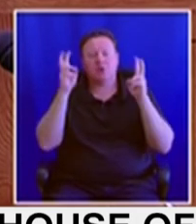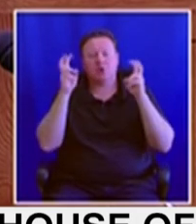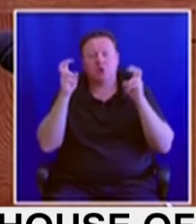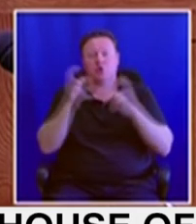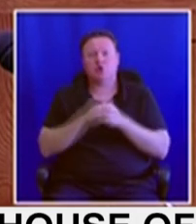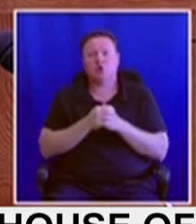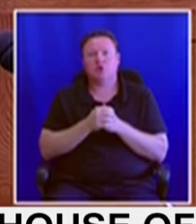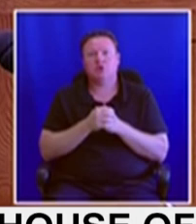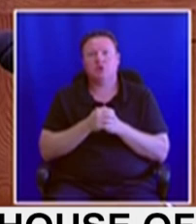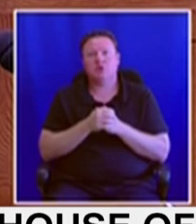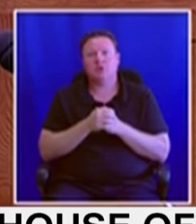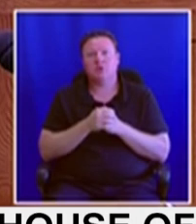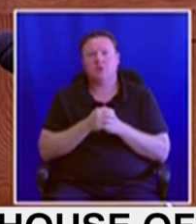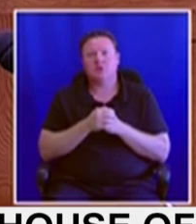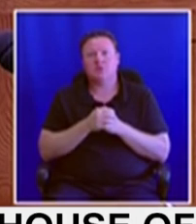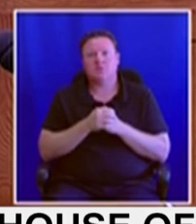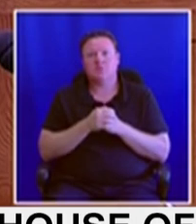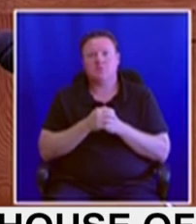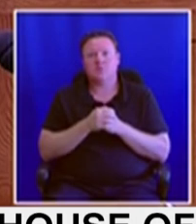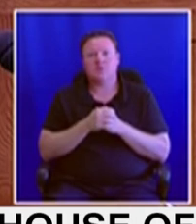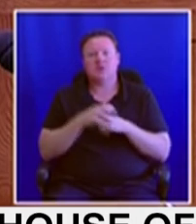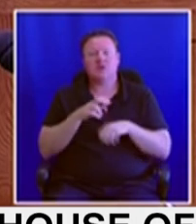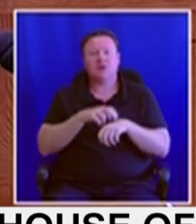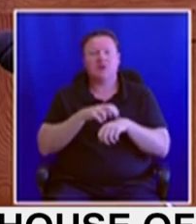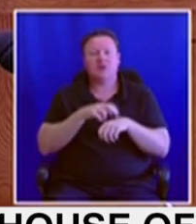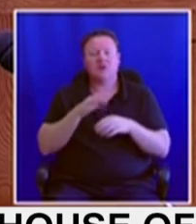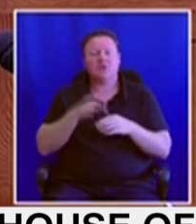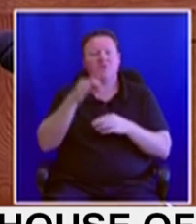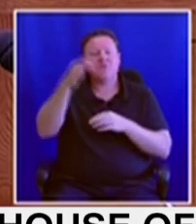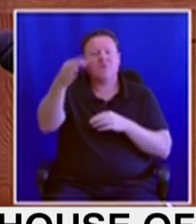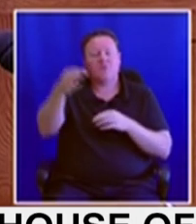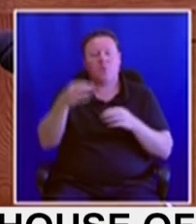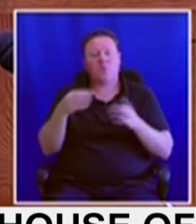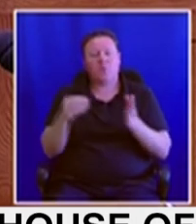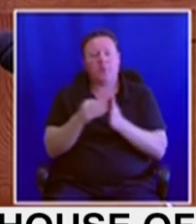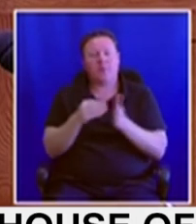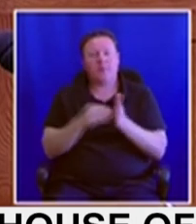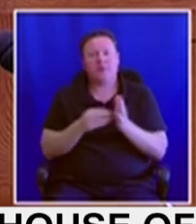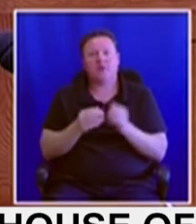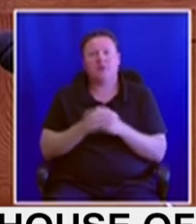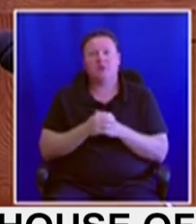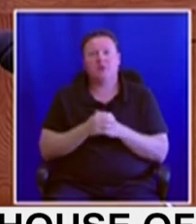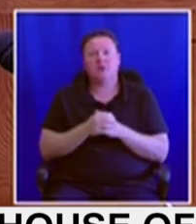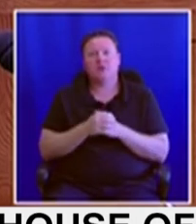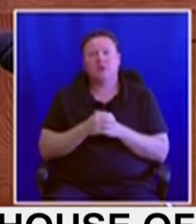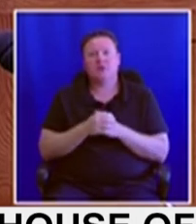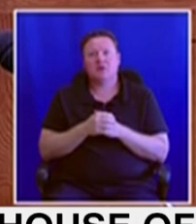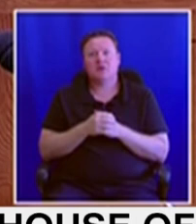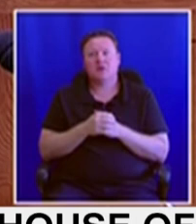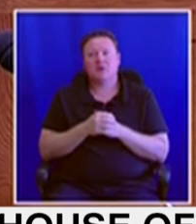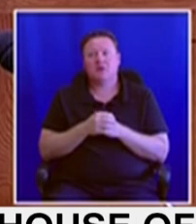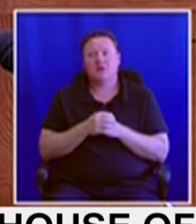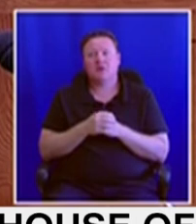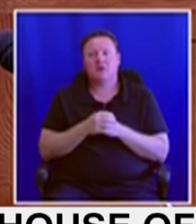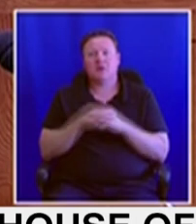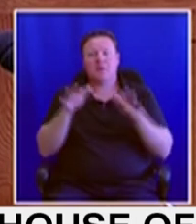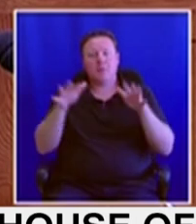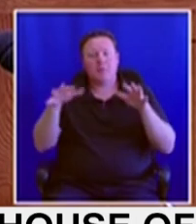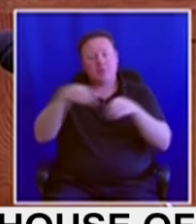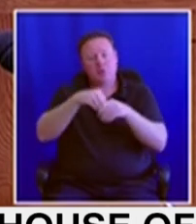communal land that need to be taken forward. What now remains is that public